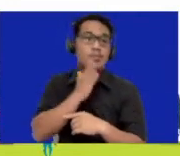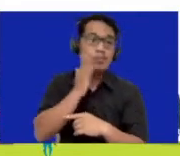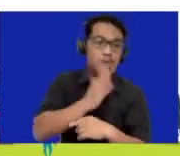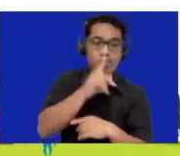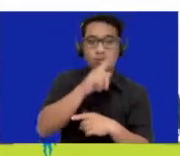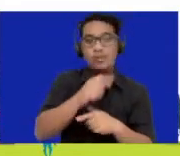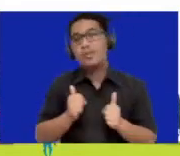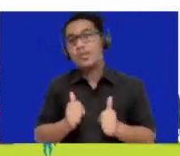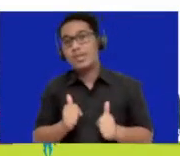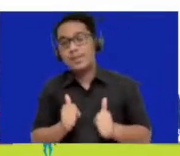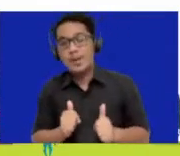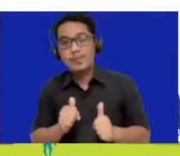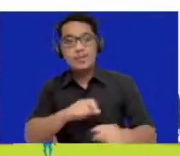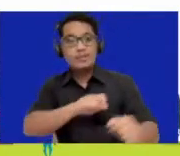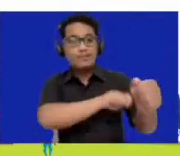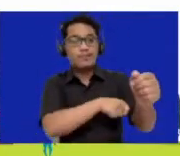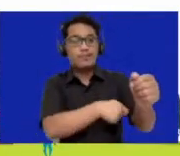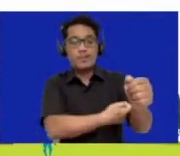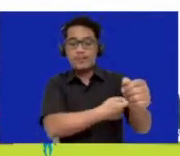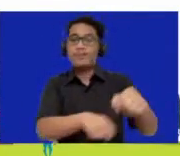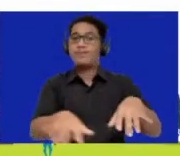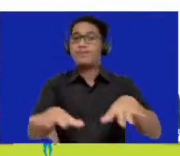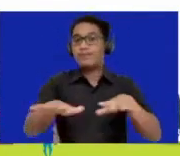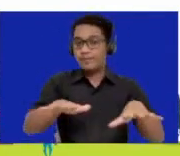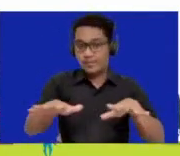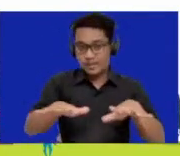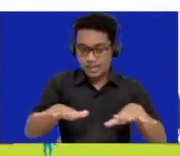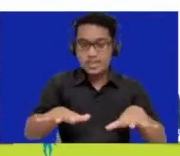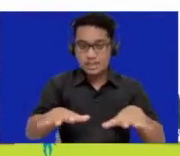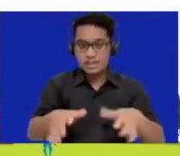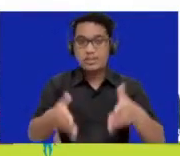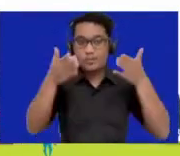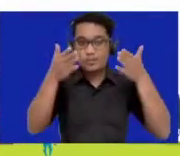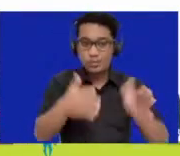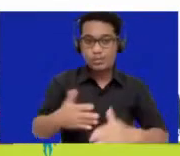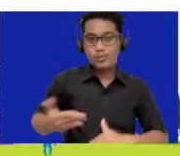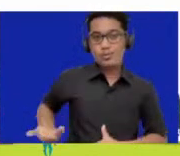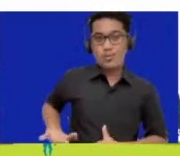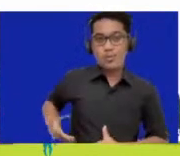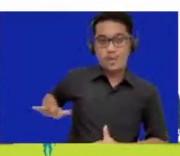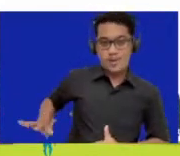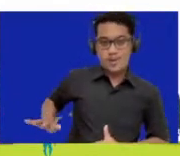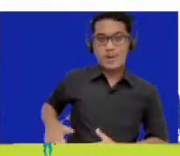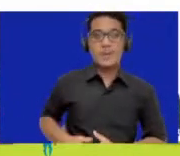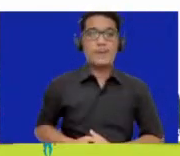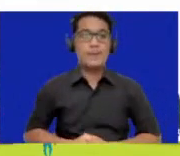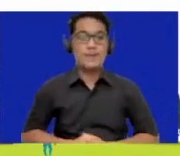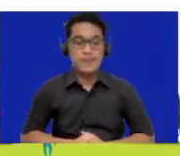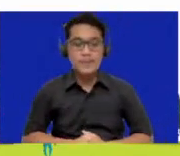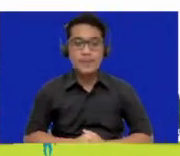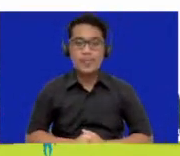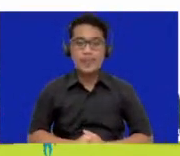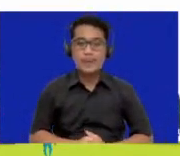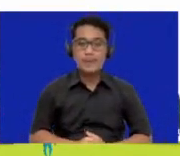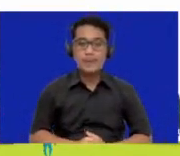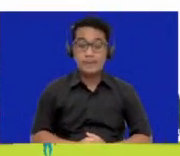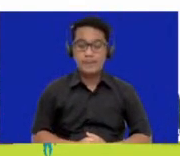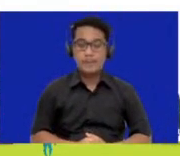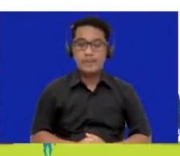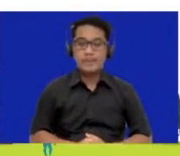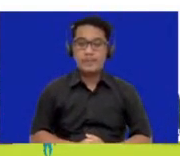and capacity of Bangladesh and Indonesia under the banner of South-South and Triangular